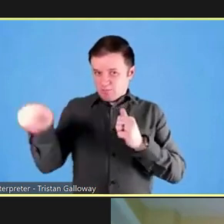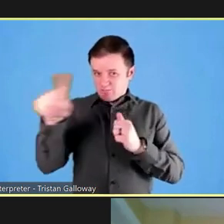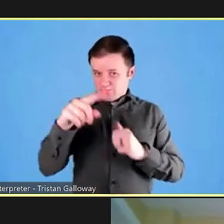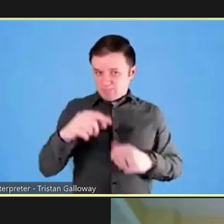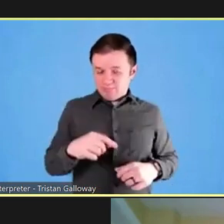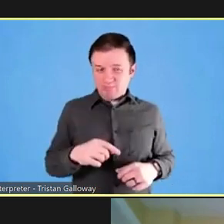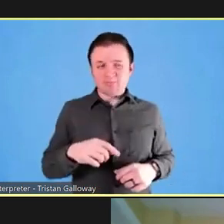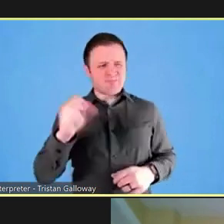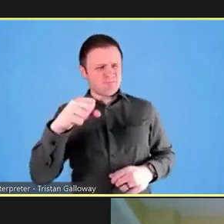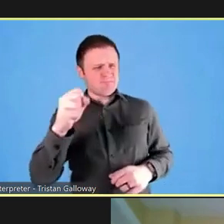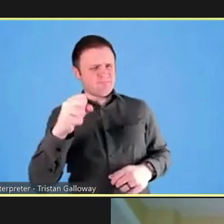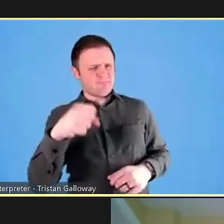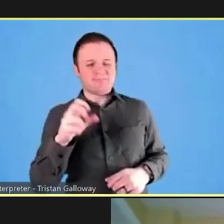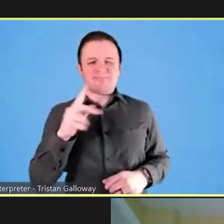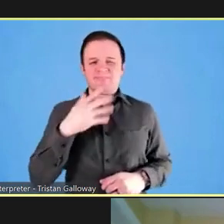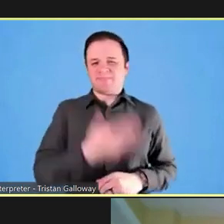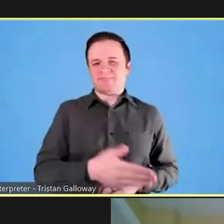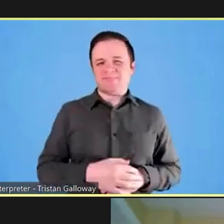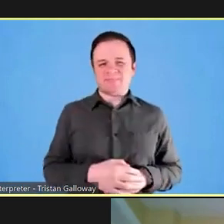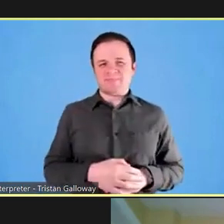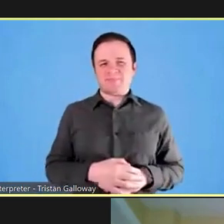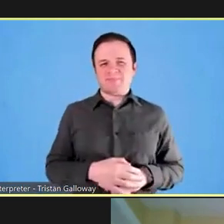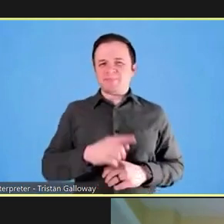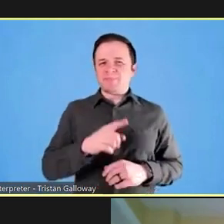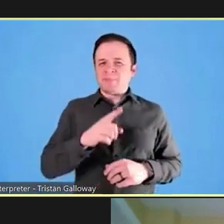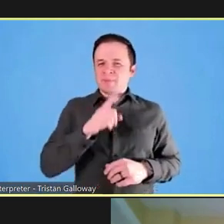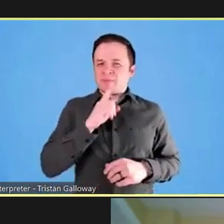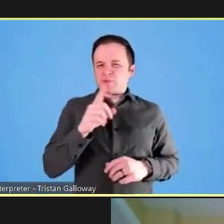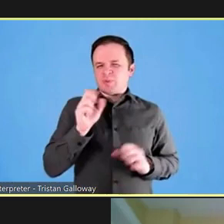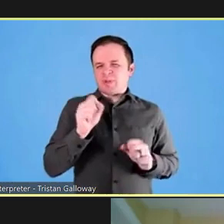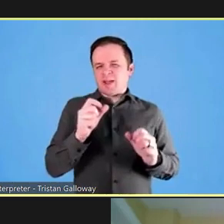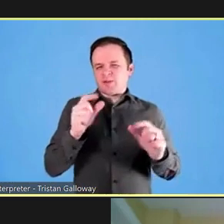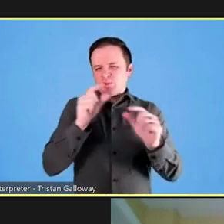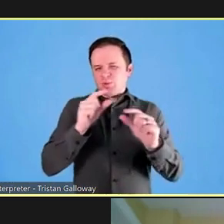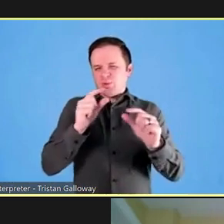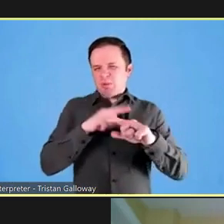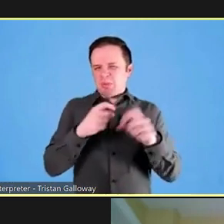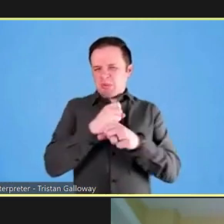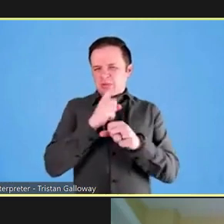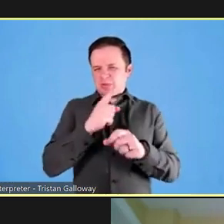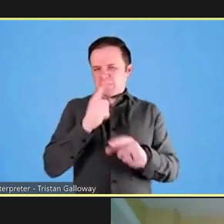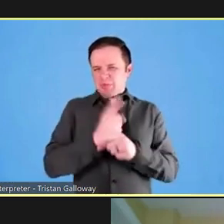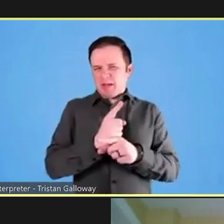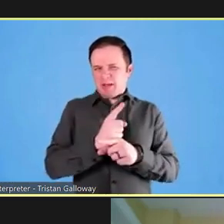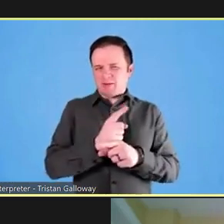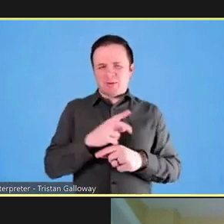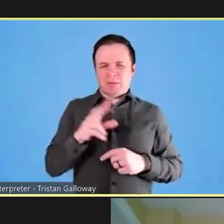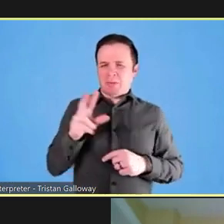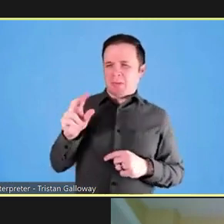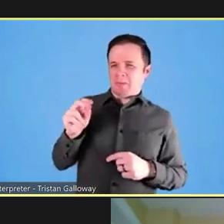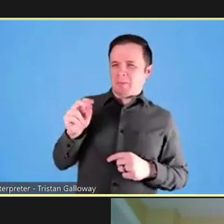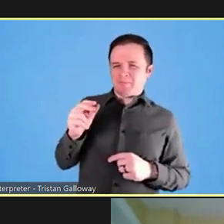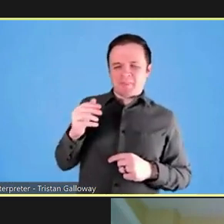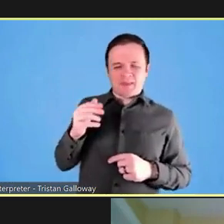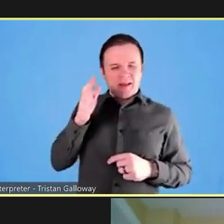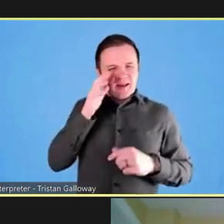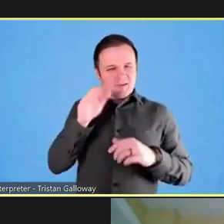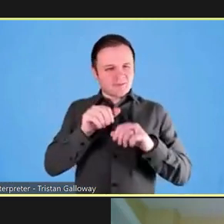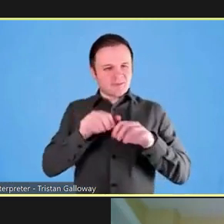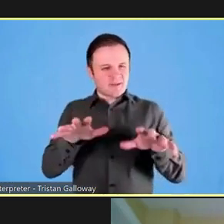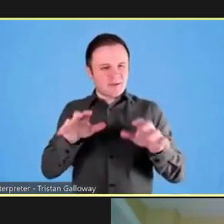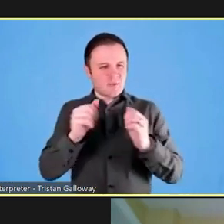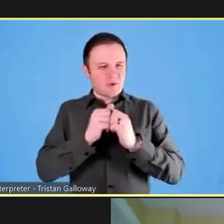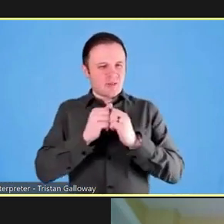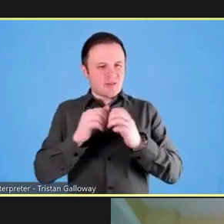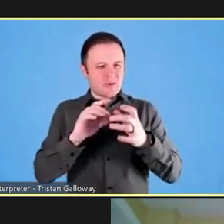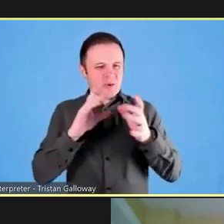You bet. Thank you. I'm sure we could Google it, but just to make sure we got the right thing, I'll steal it from you. You got it. I sent it out with